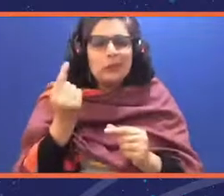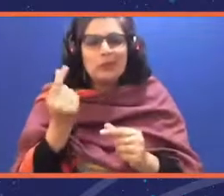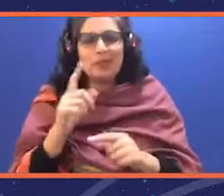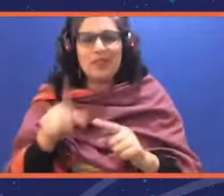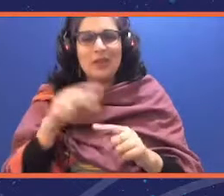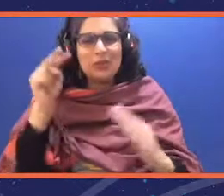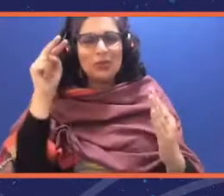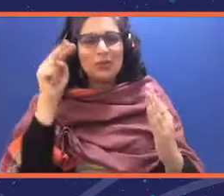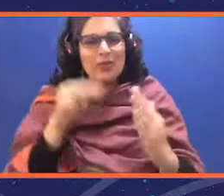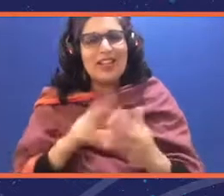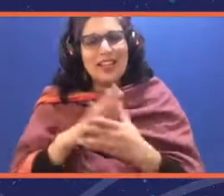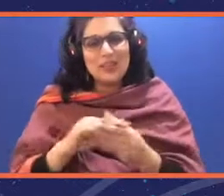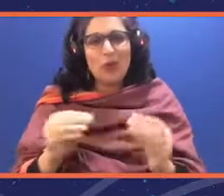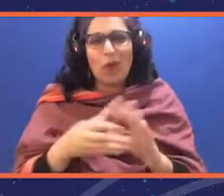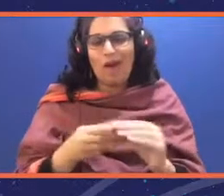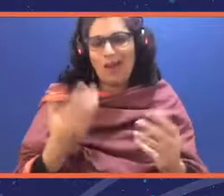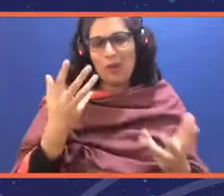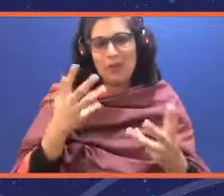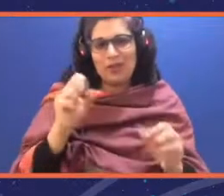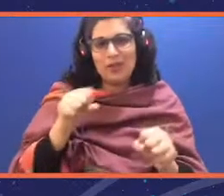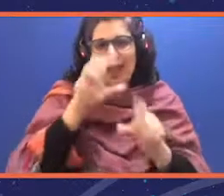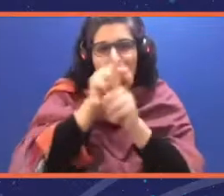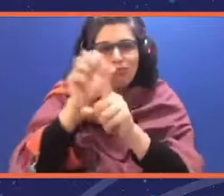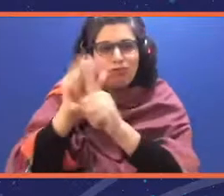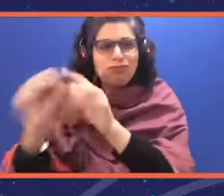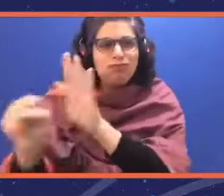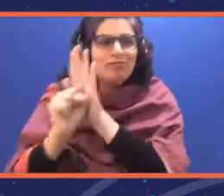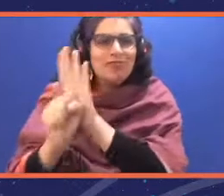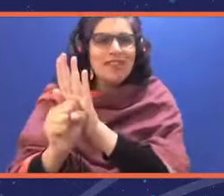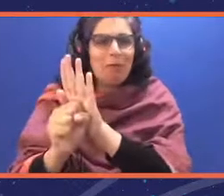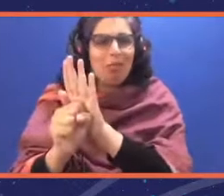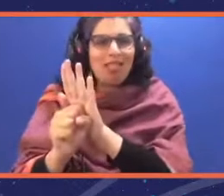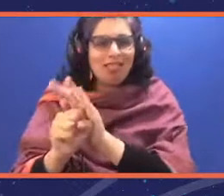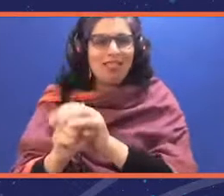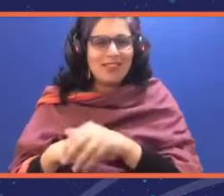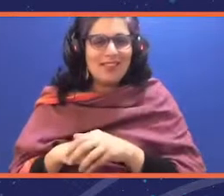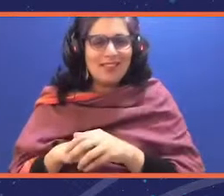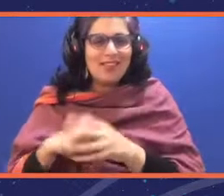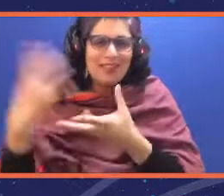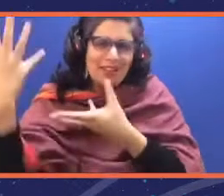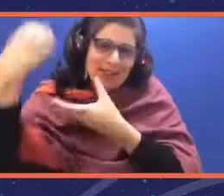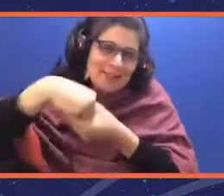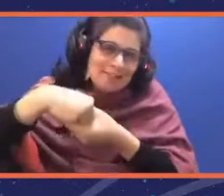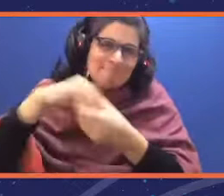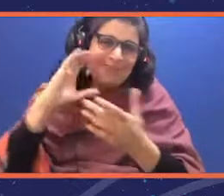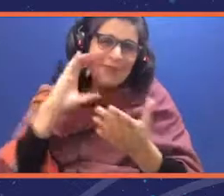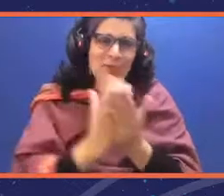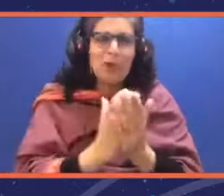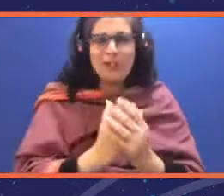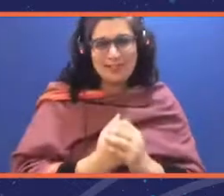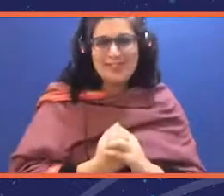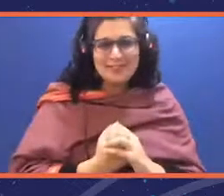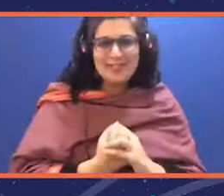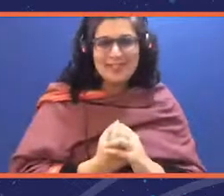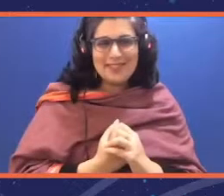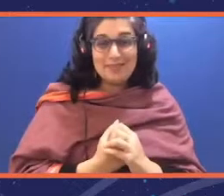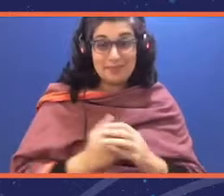maybe you'll be able to catch the symbols that are kind of encased in these portraits. Next